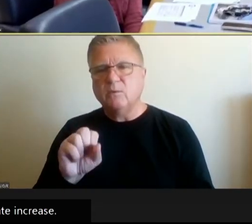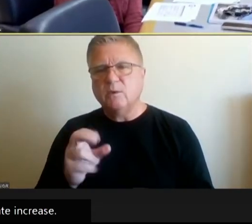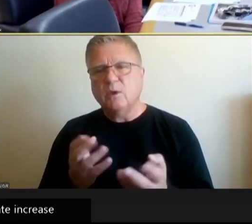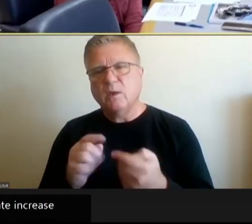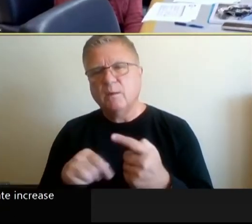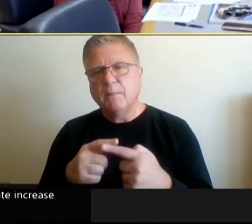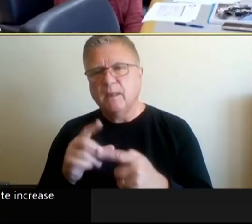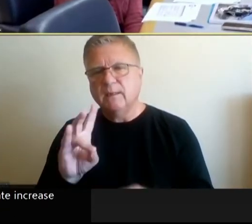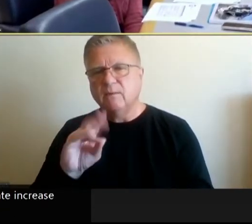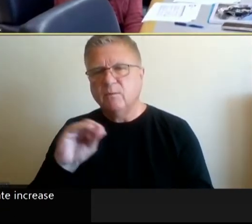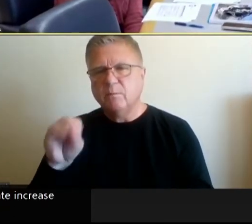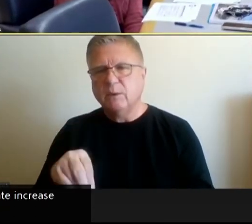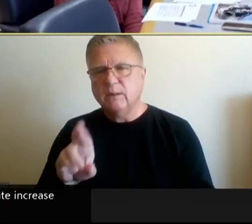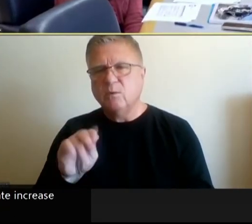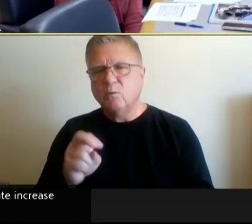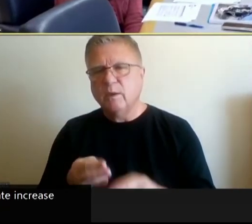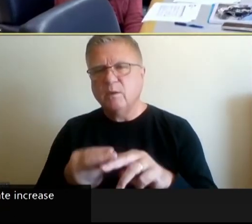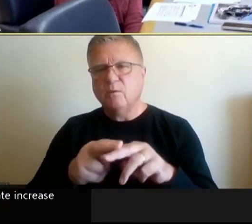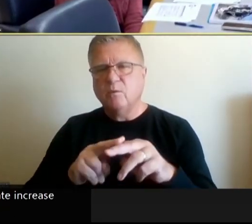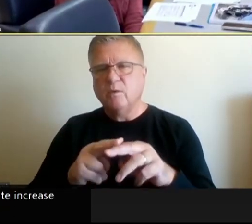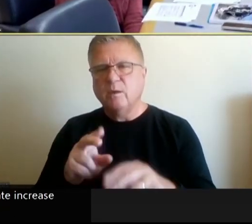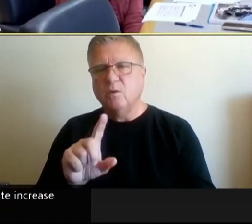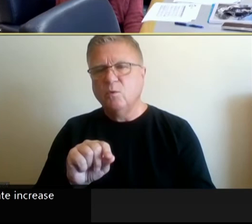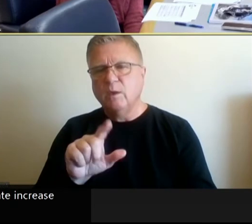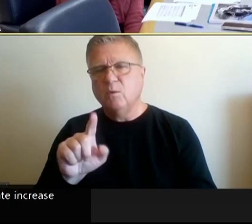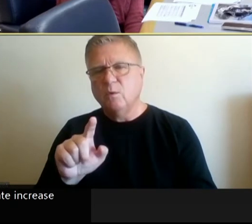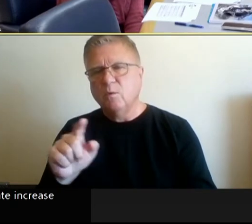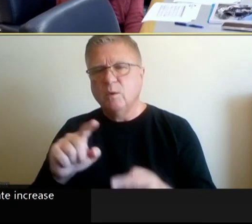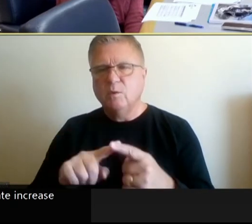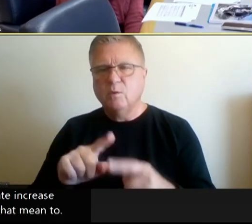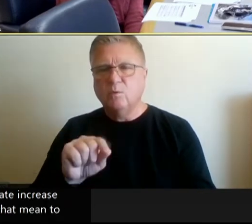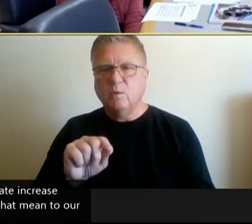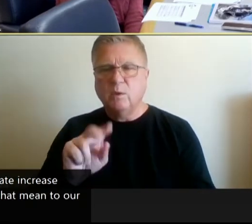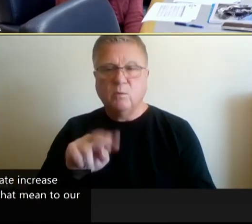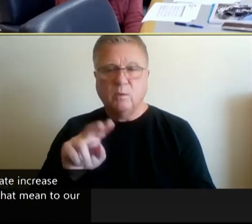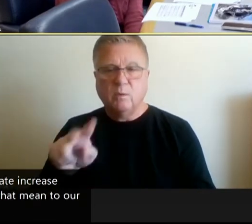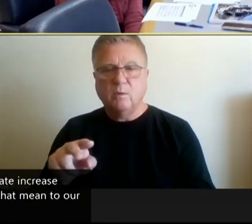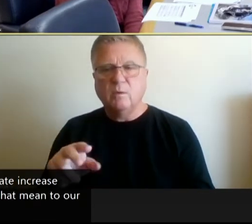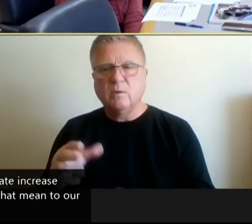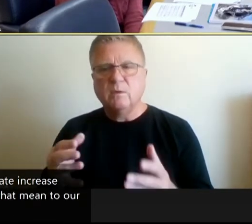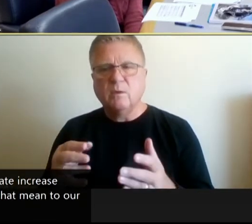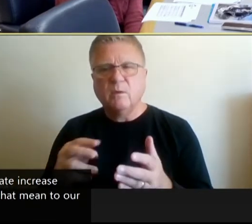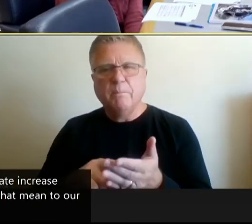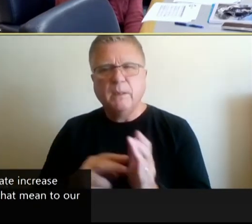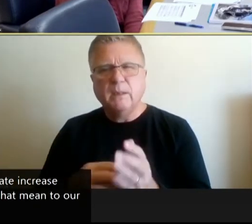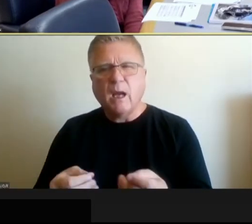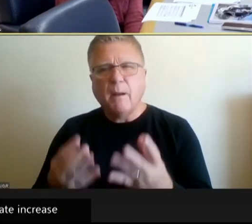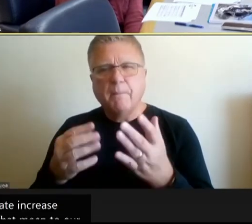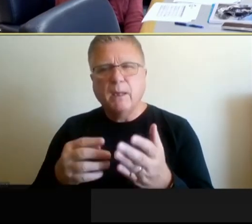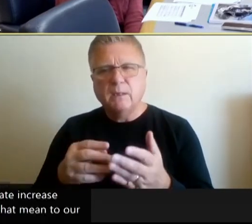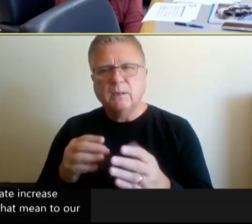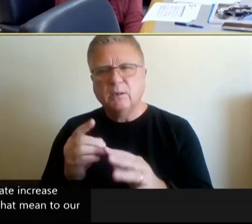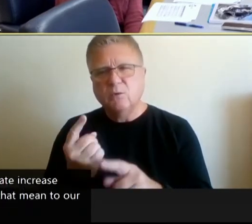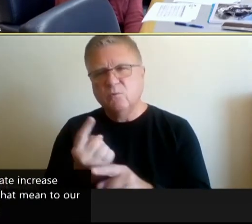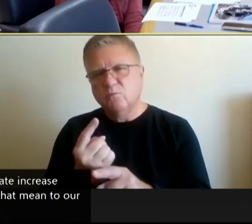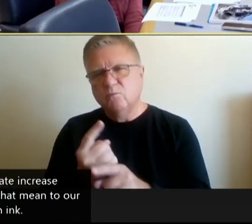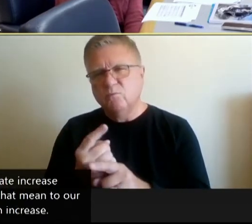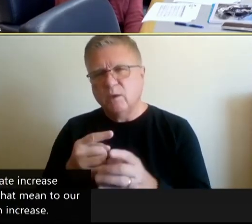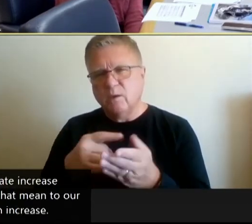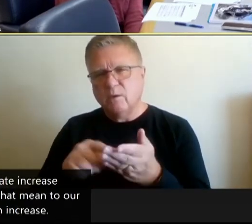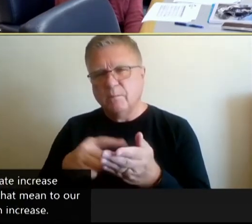between 2021 and 2022. So what does that mean to our average ratepayer? You're looking at an